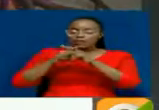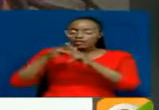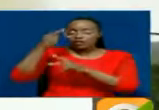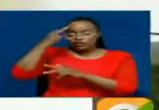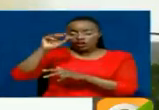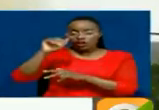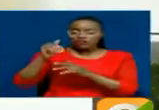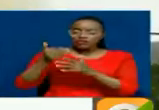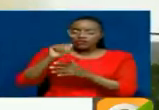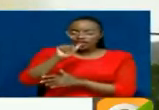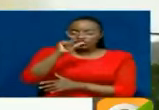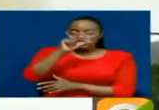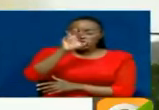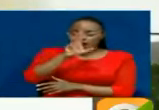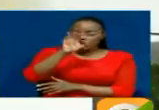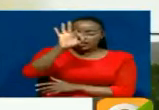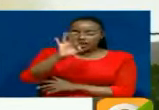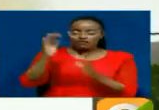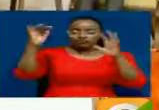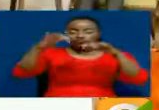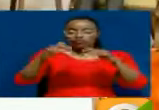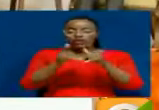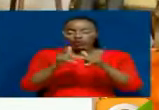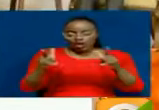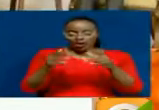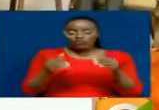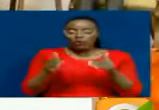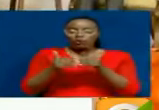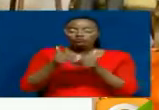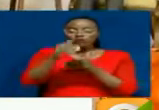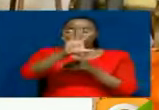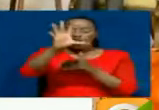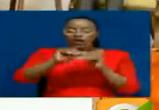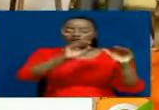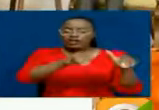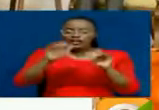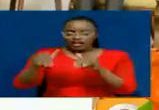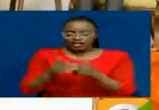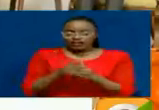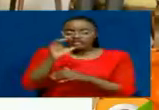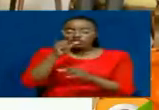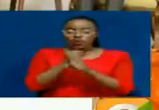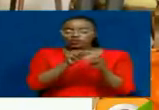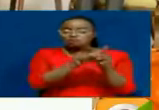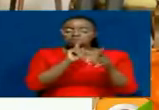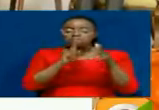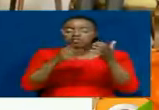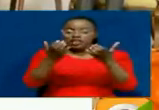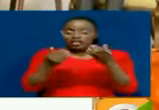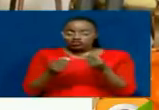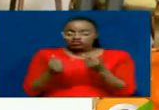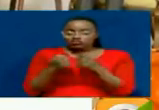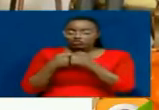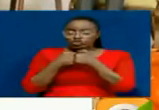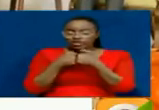commencement of the AGRF summit, which is set to pave the way forward for Africa's agriculture. Stakeholders also say there is need to